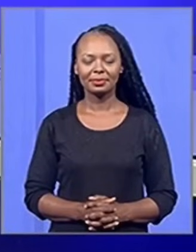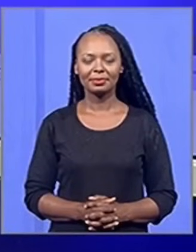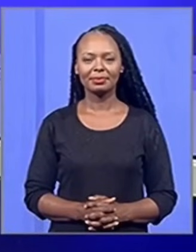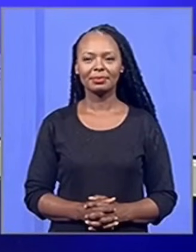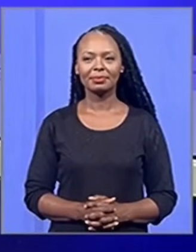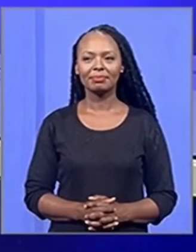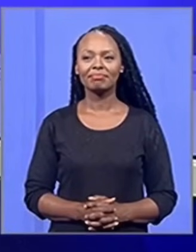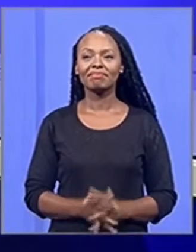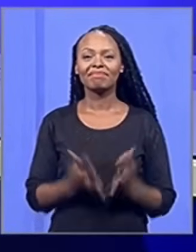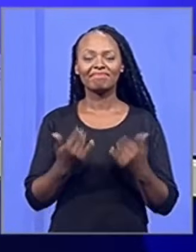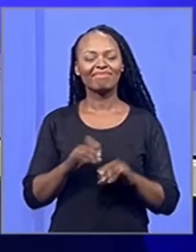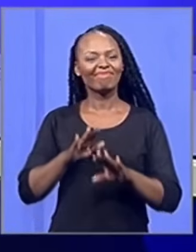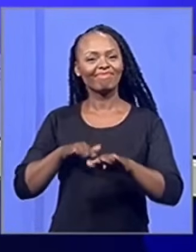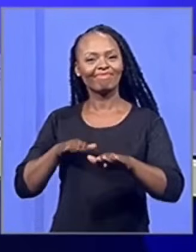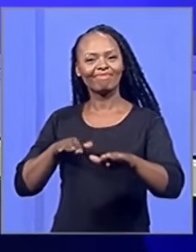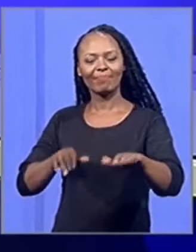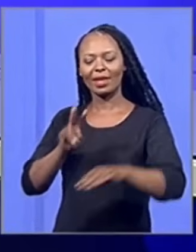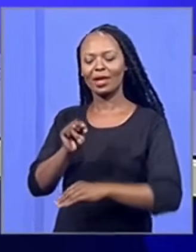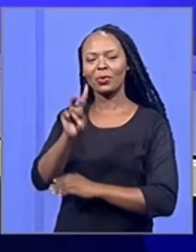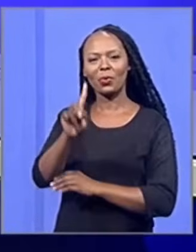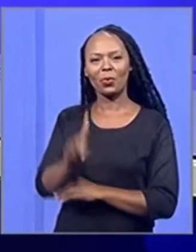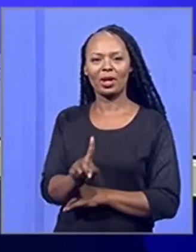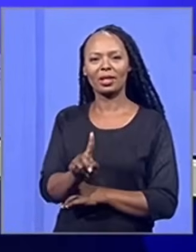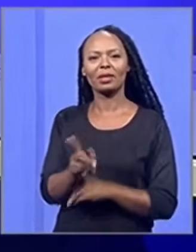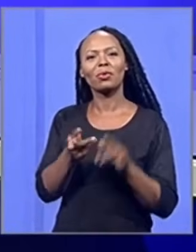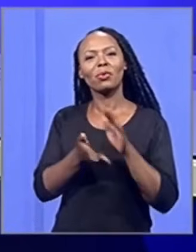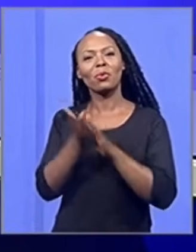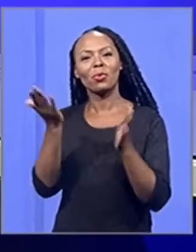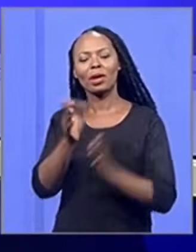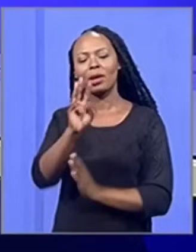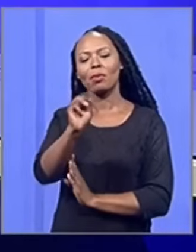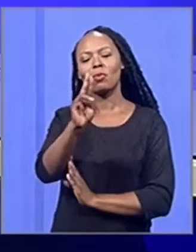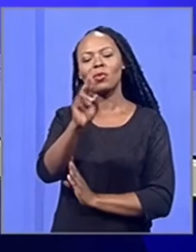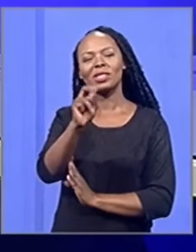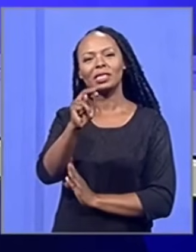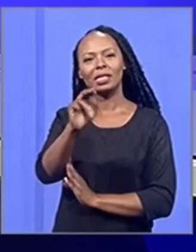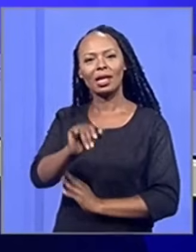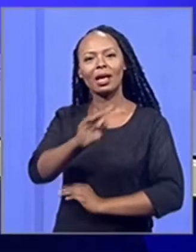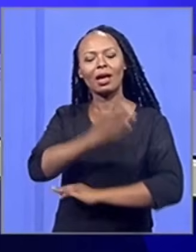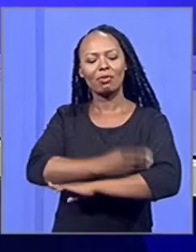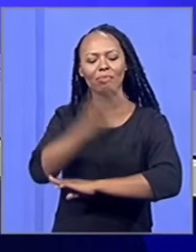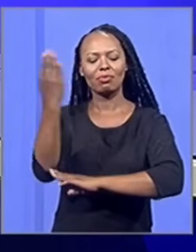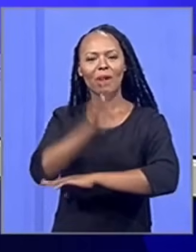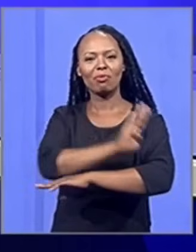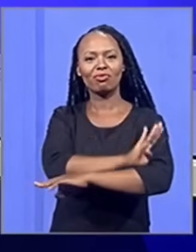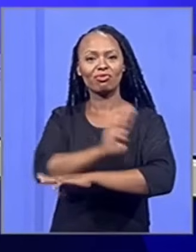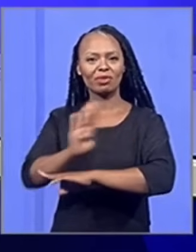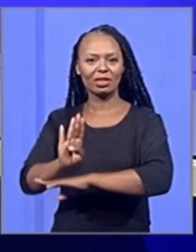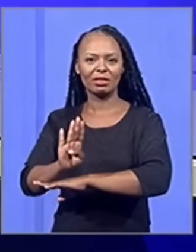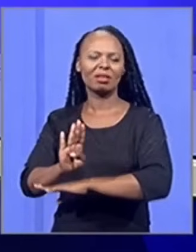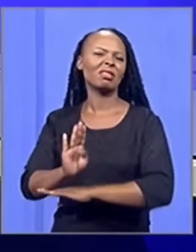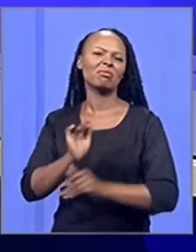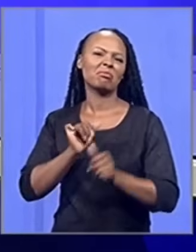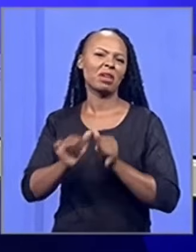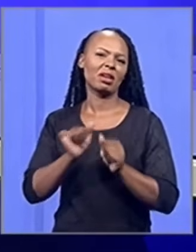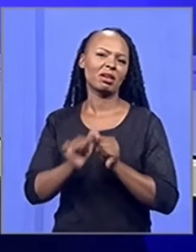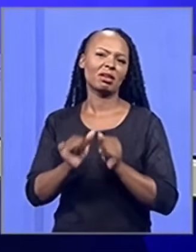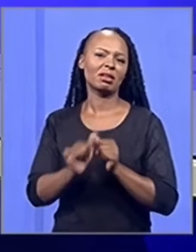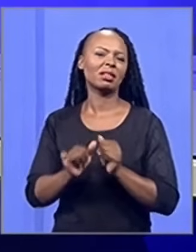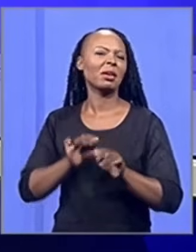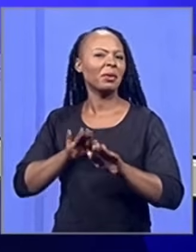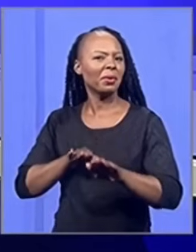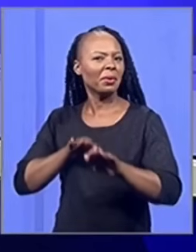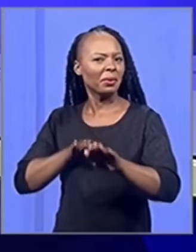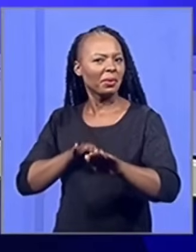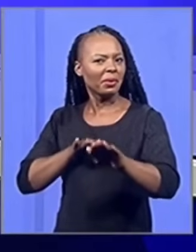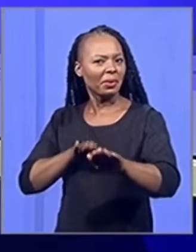Kelo ya pharakano mo tseleng ya N1 e lebang kwa Mosina le molelwane wa Beitbridge ga jana e wetse tlase. Palo